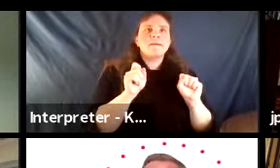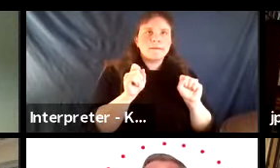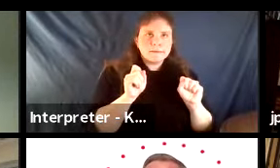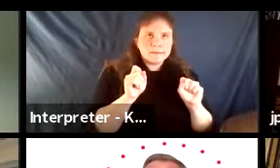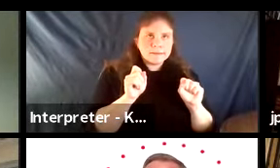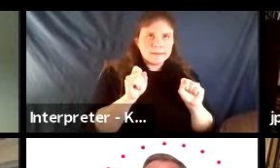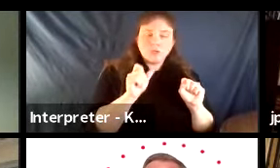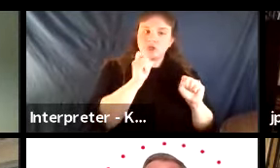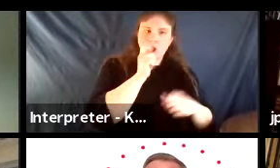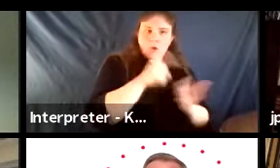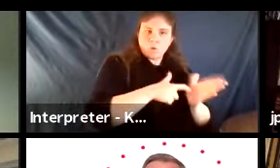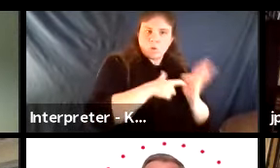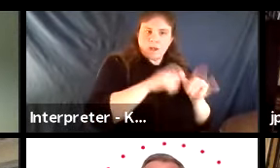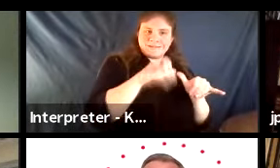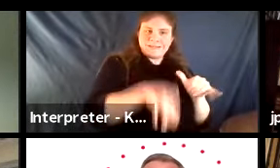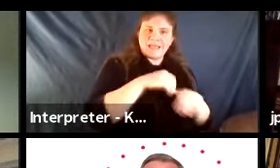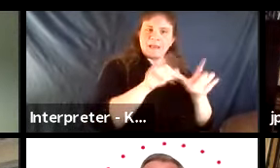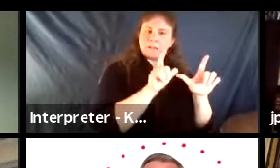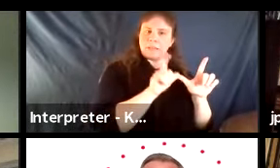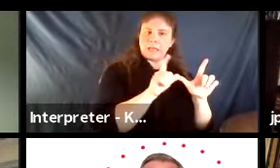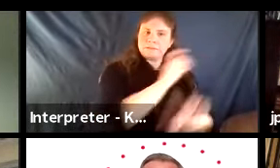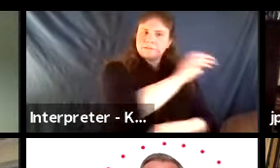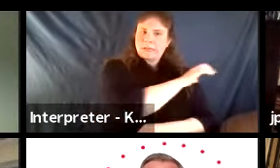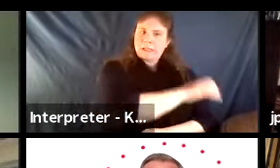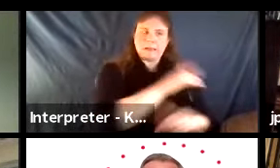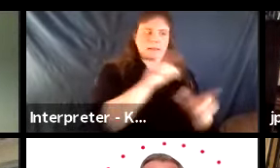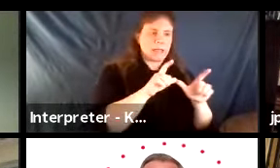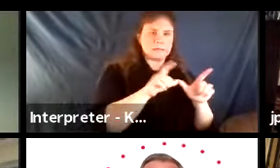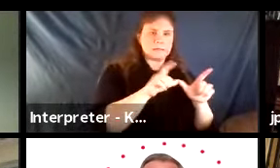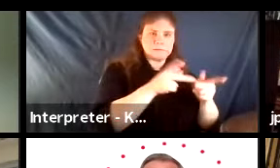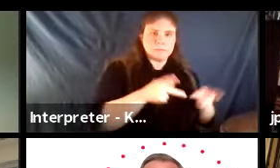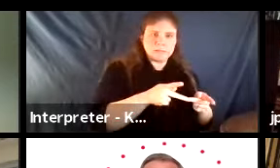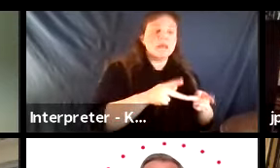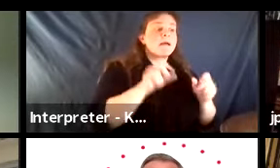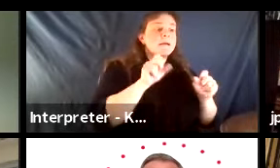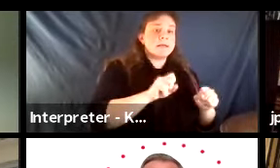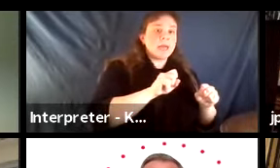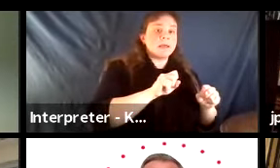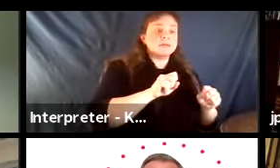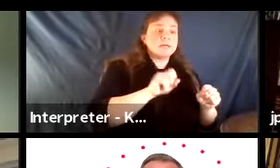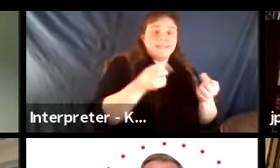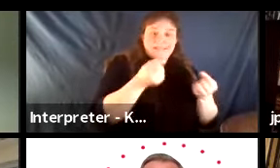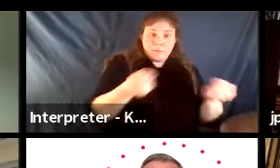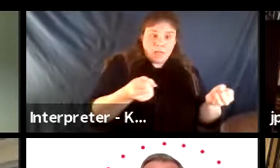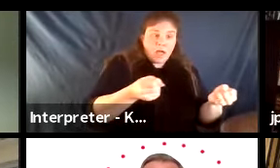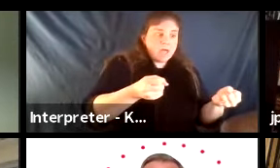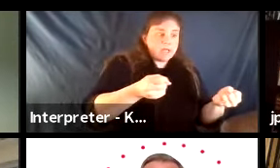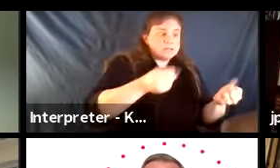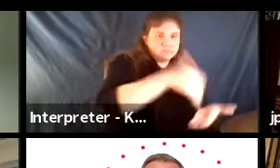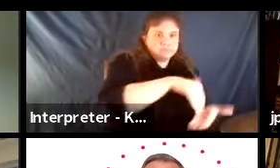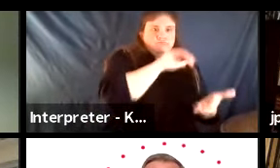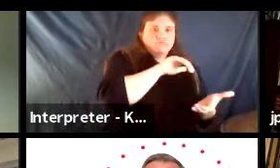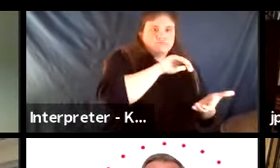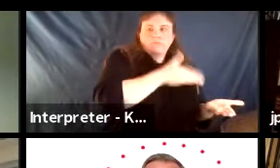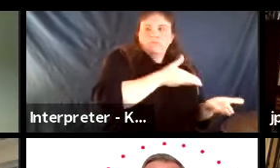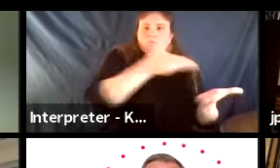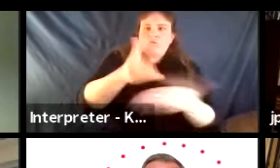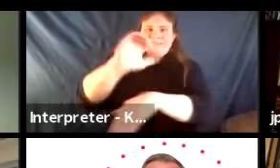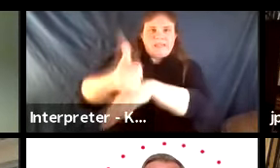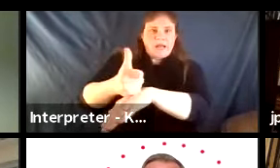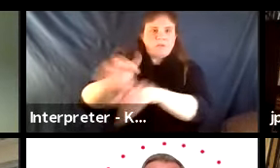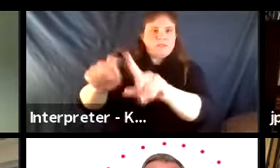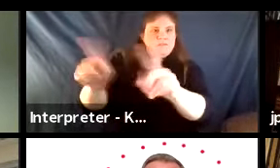to actually be giving the vaccination. So again, please, let's not make the same mistake we